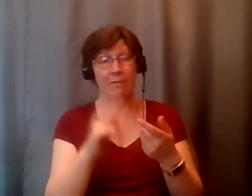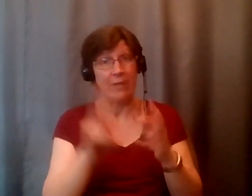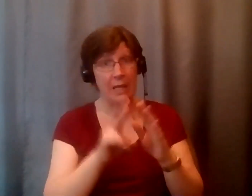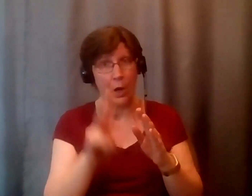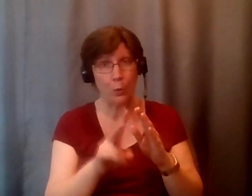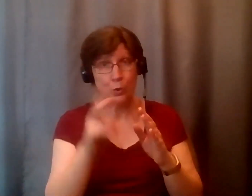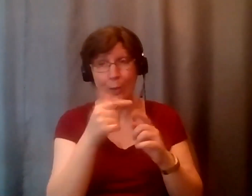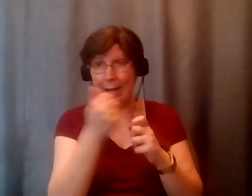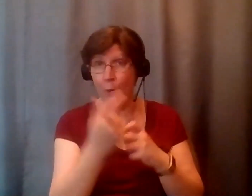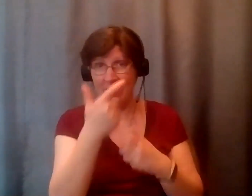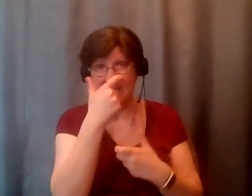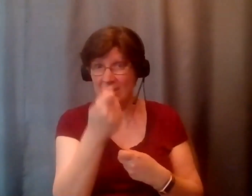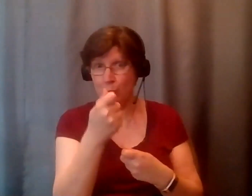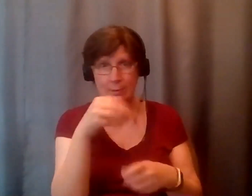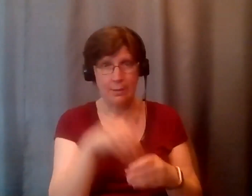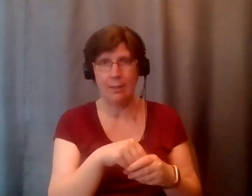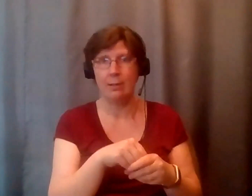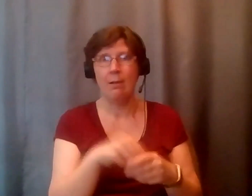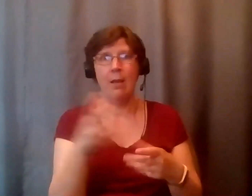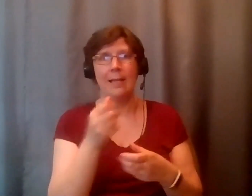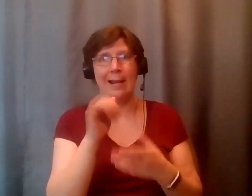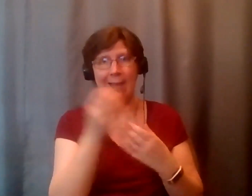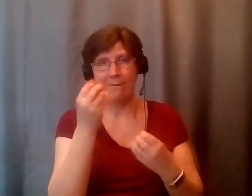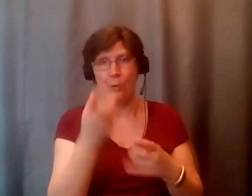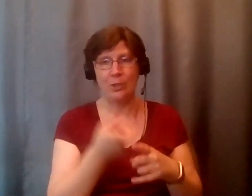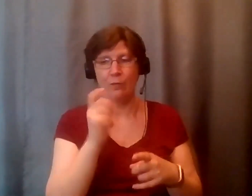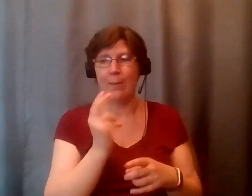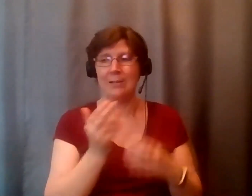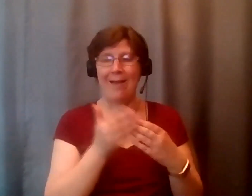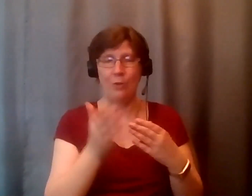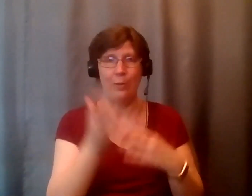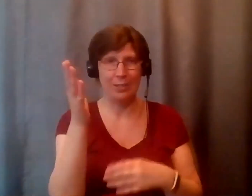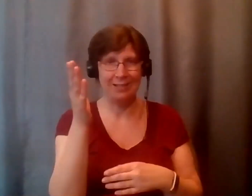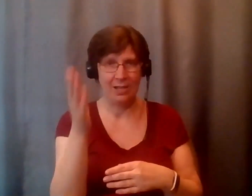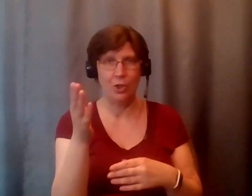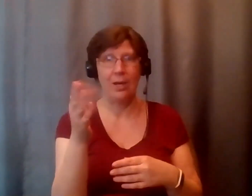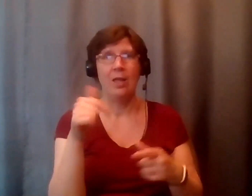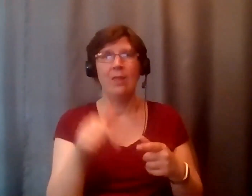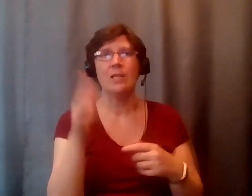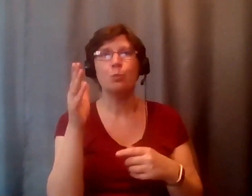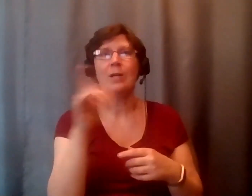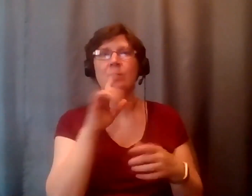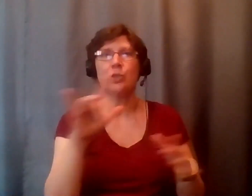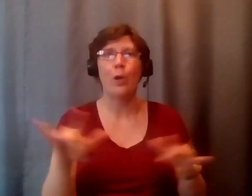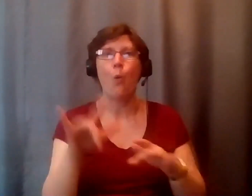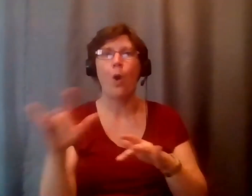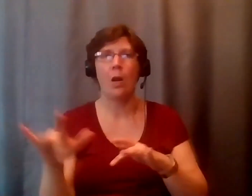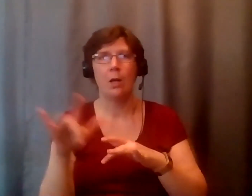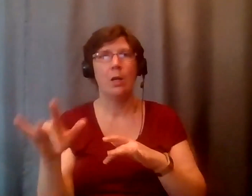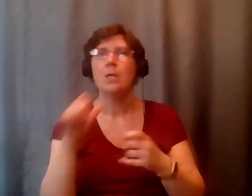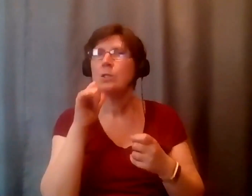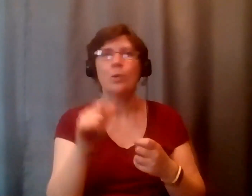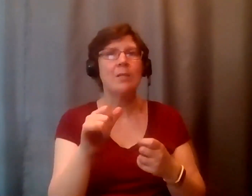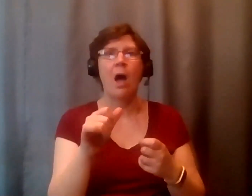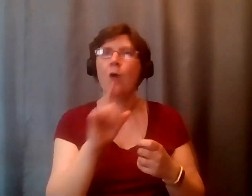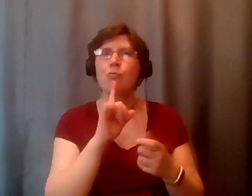in getting the information from us after this presentation. And this presentation is recorded, so it's not a big deal if